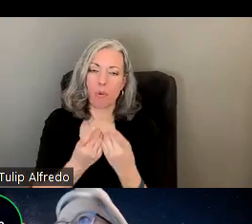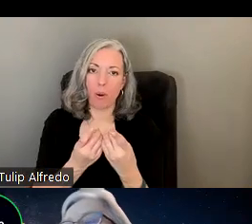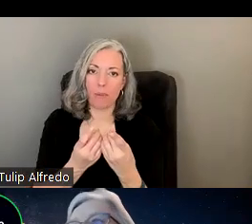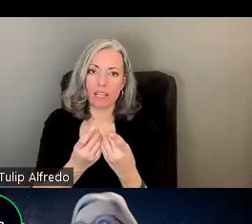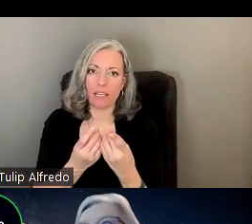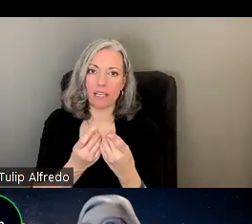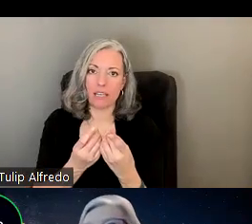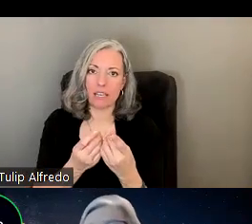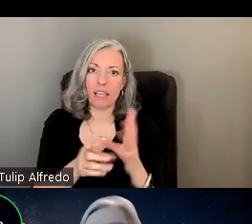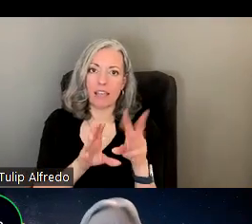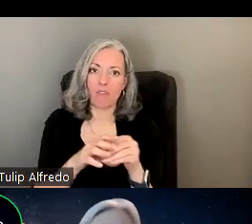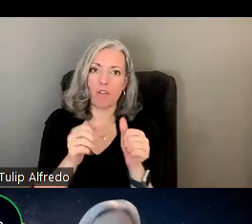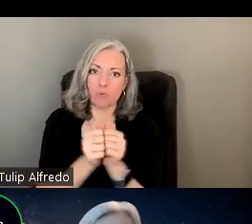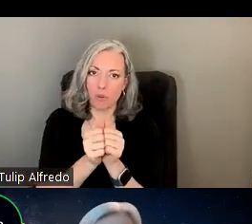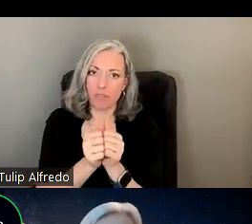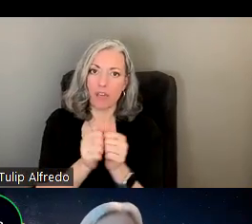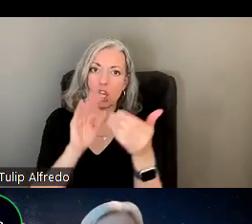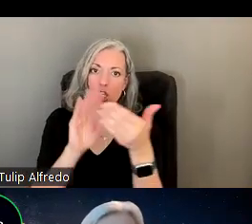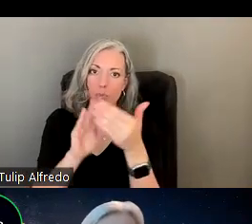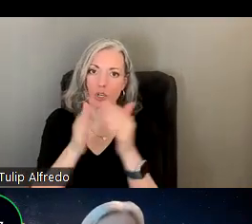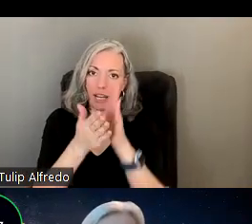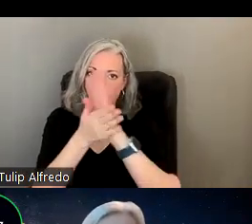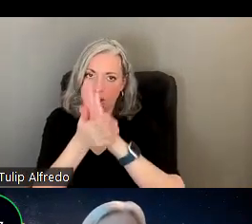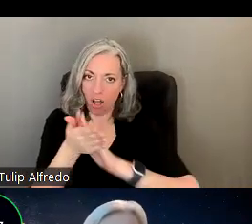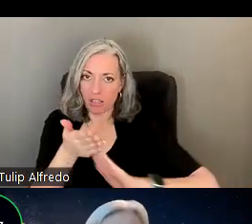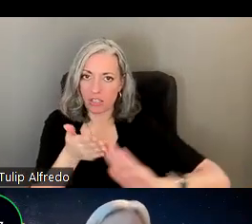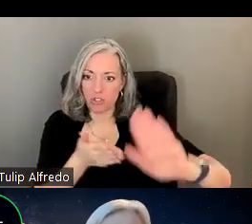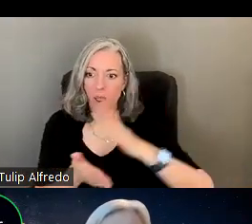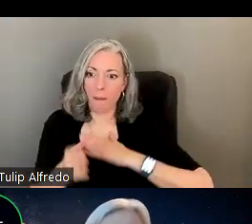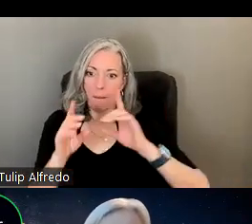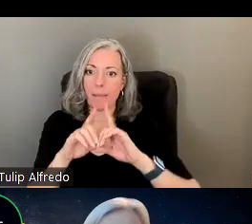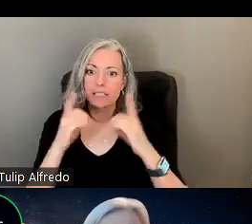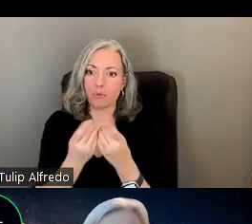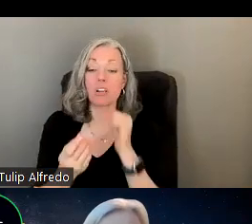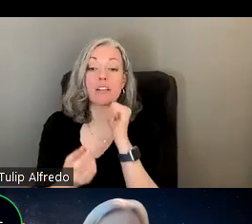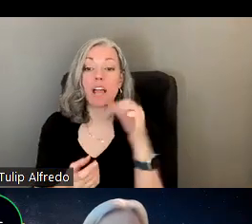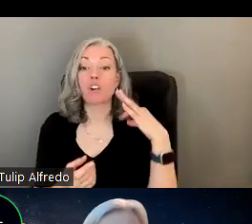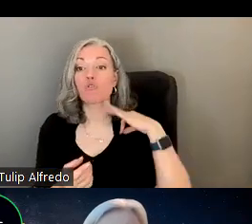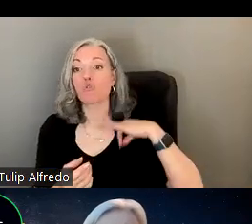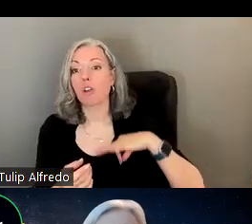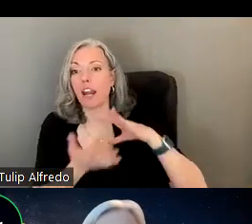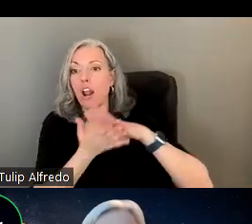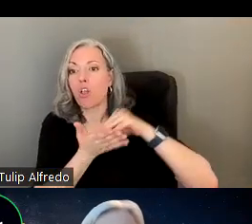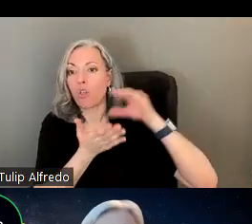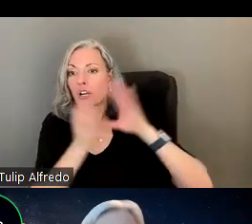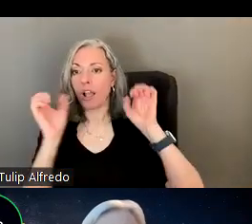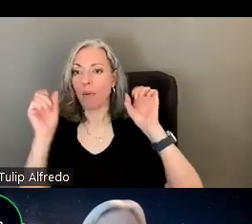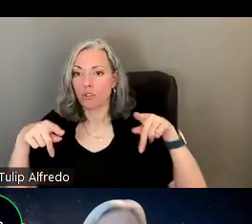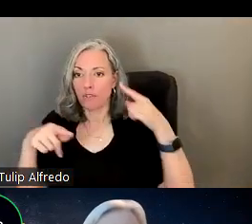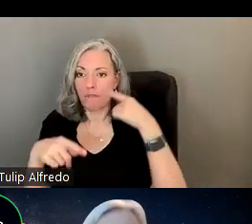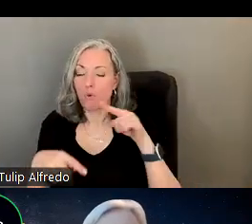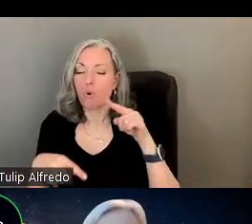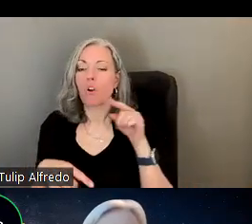community college, and my department offers non-credit learning opportunities for older